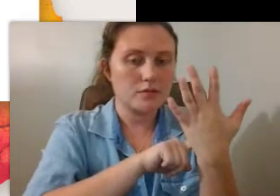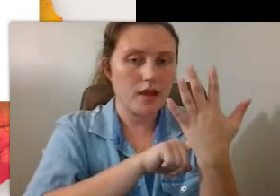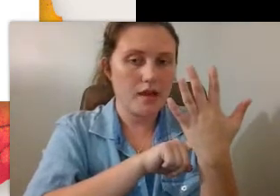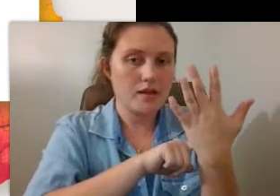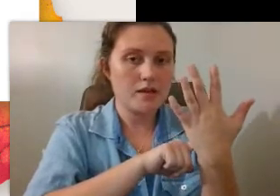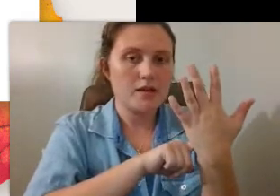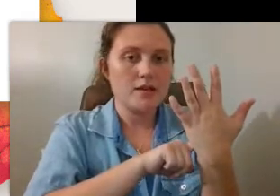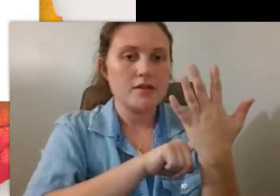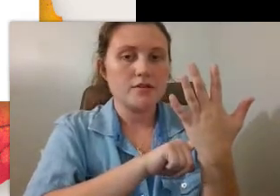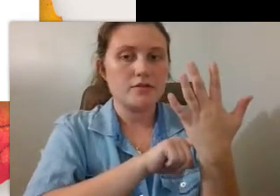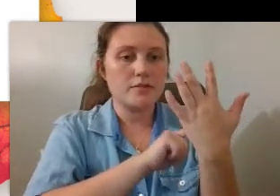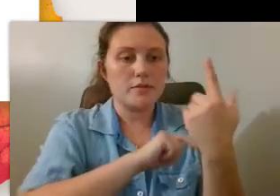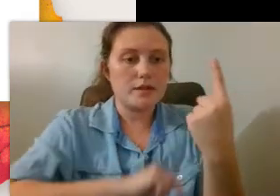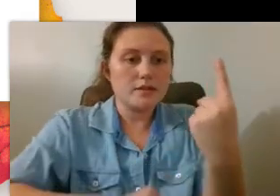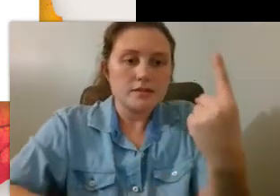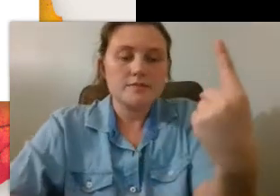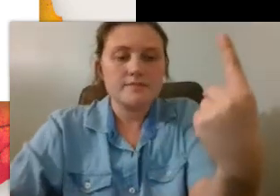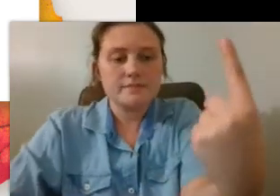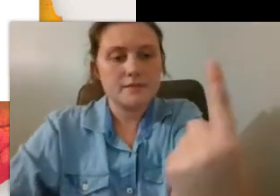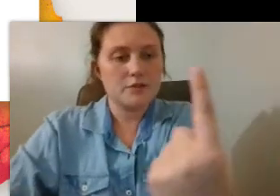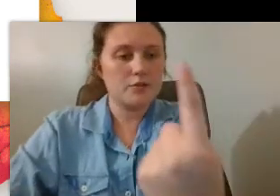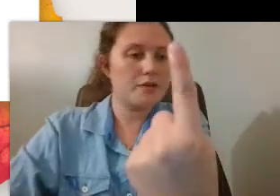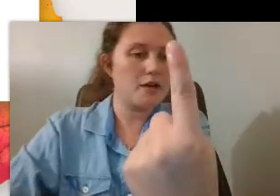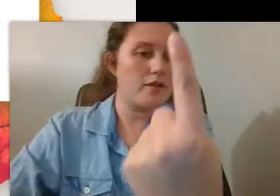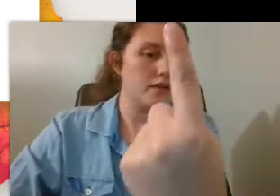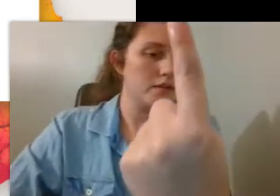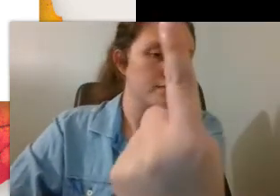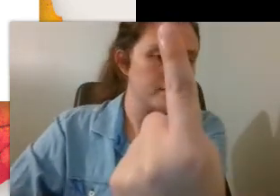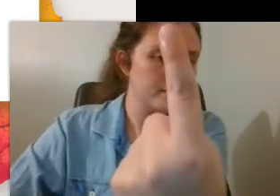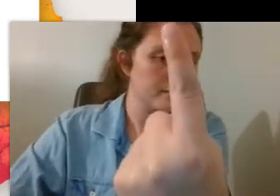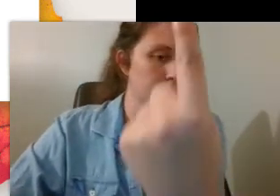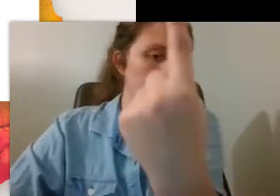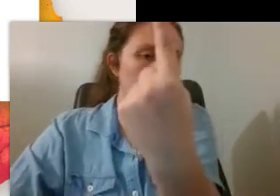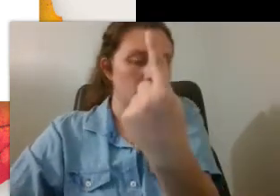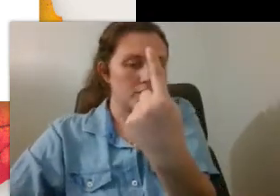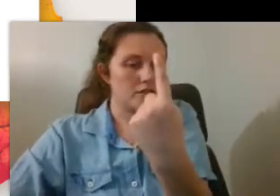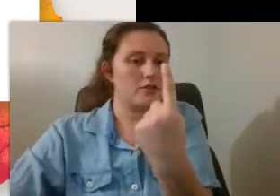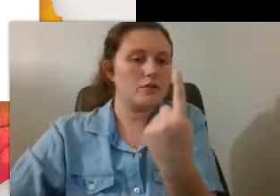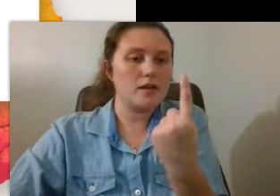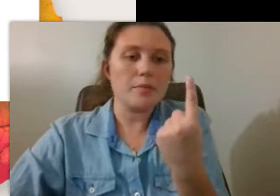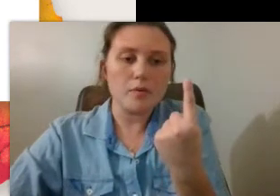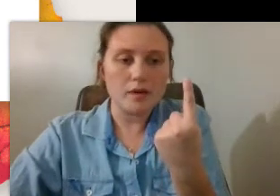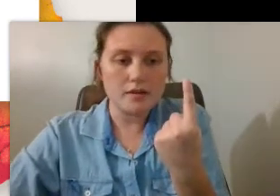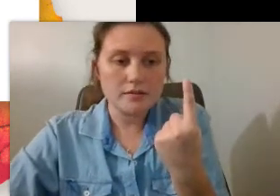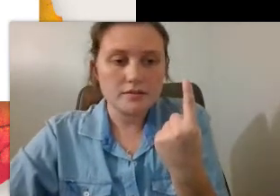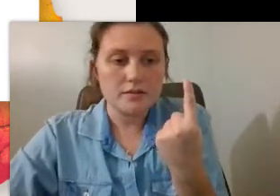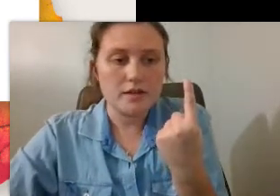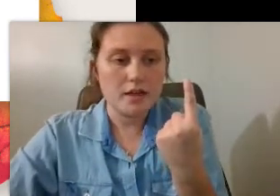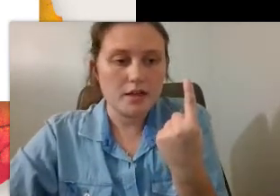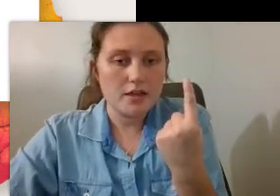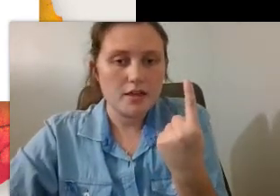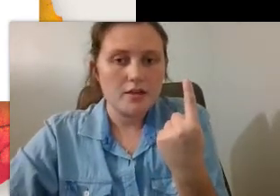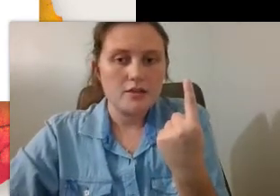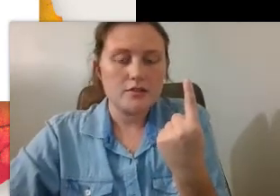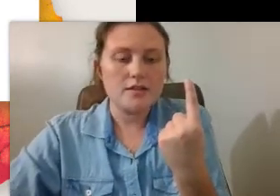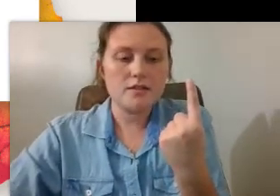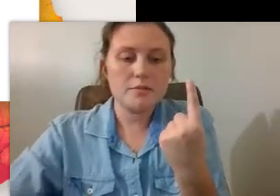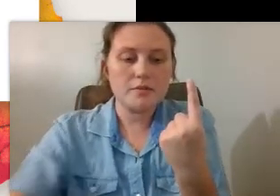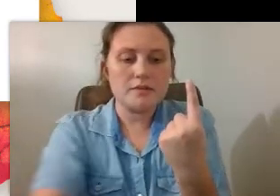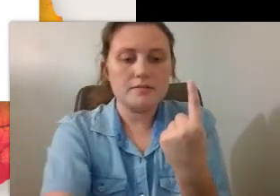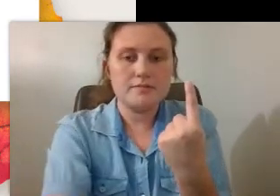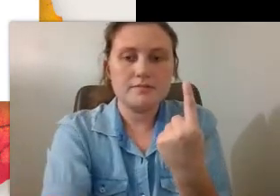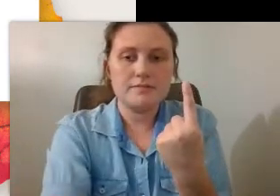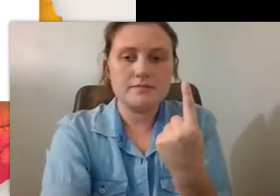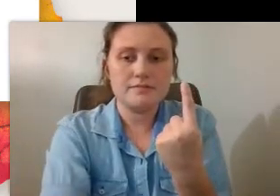you, okay? So number 1, this one's pretty obvious. Looks like you're holding up a 1, okay? So that's